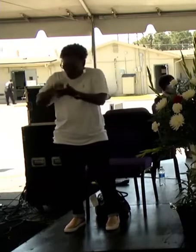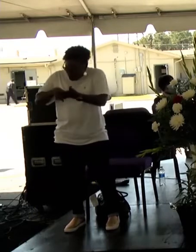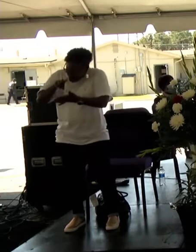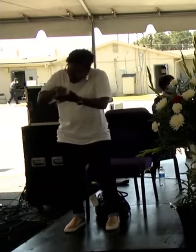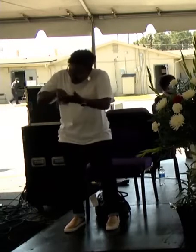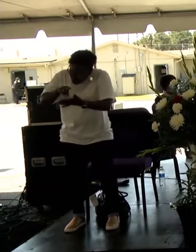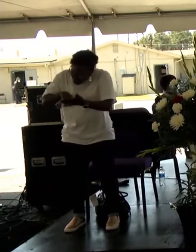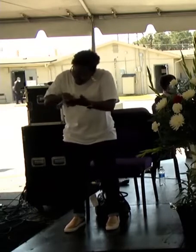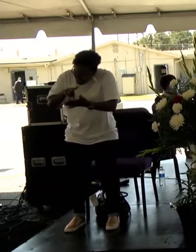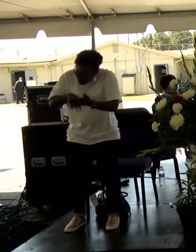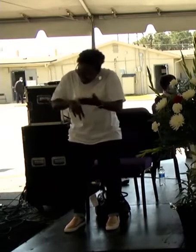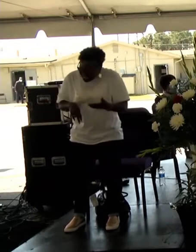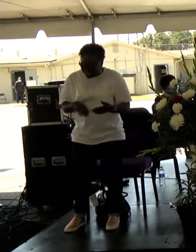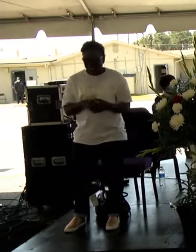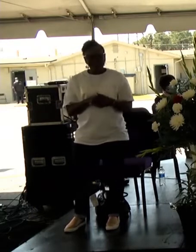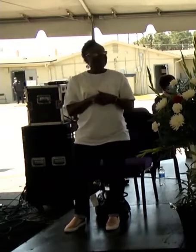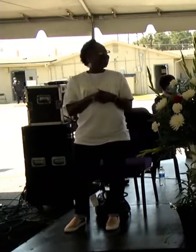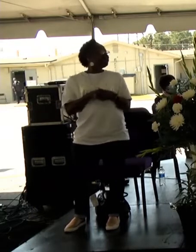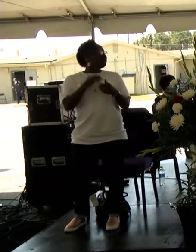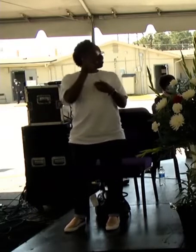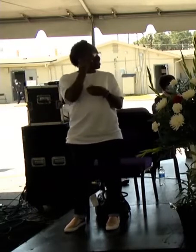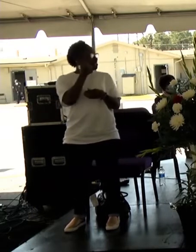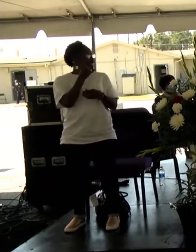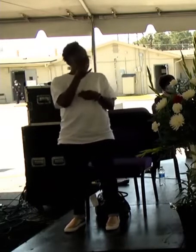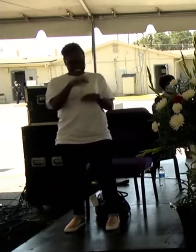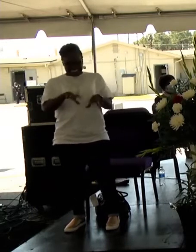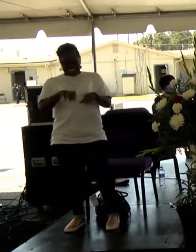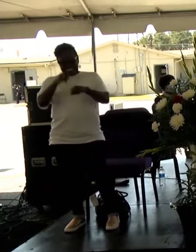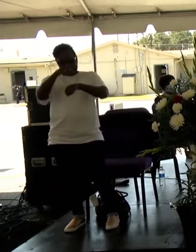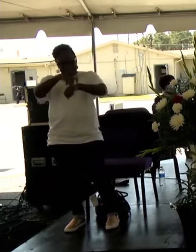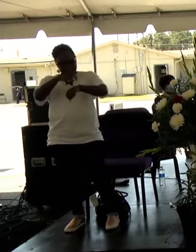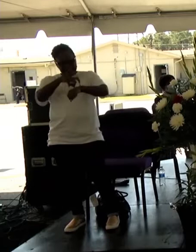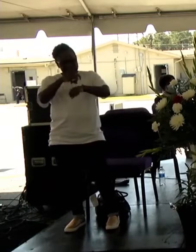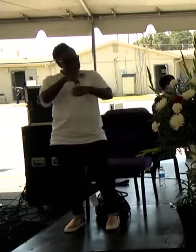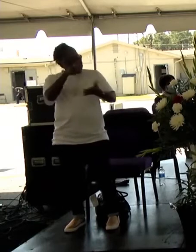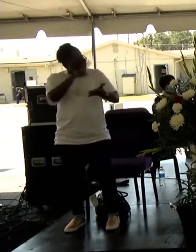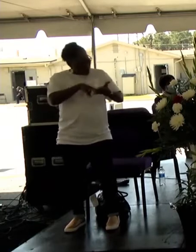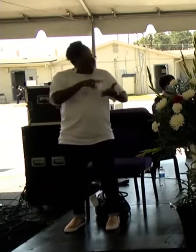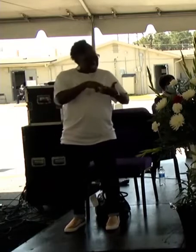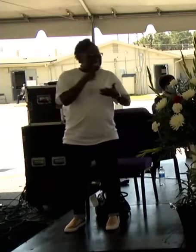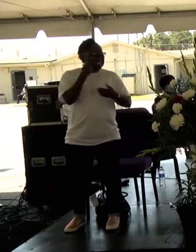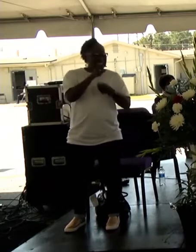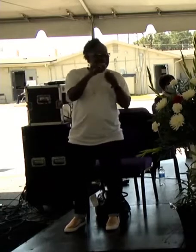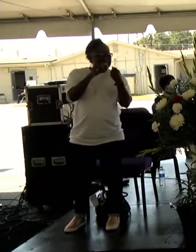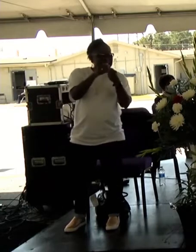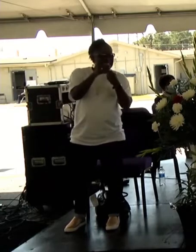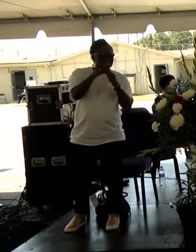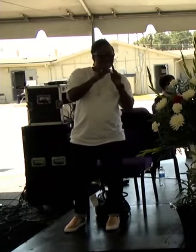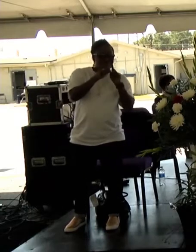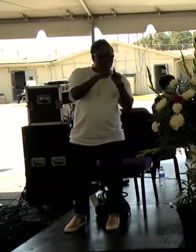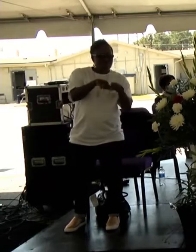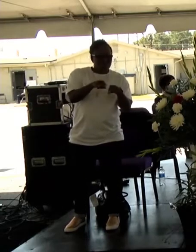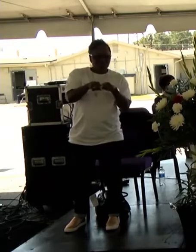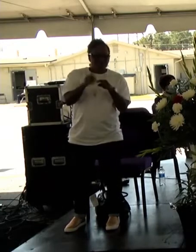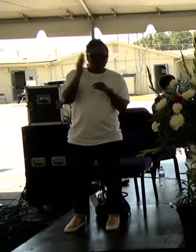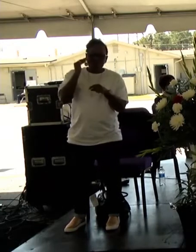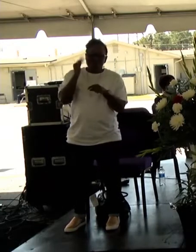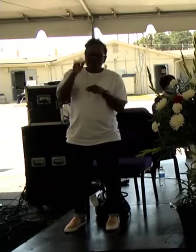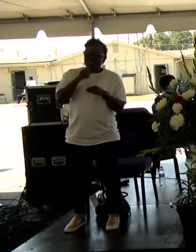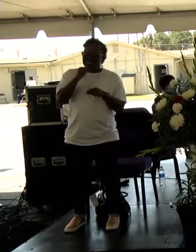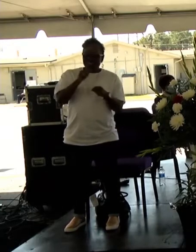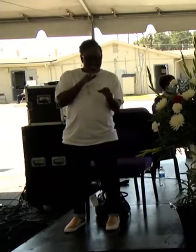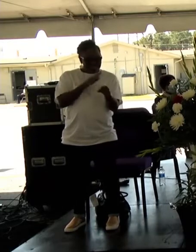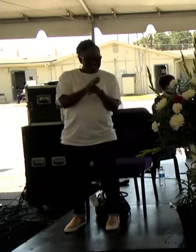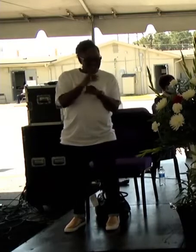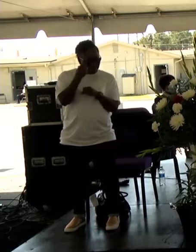just read the fine print, if you'd have just taken the time to see what you actually ordered, you'll find out that it was not